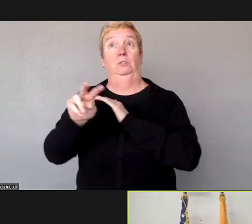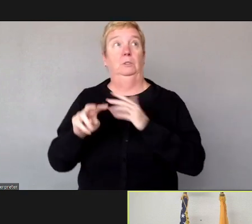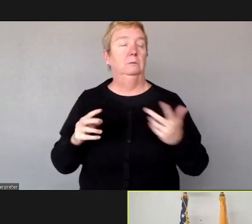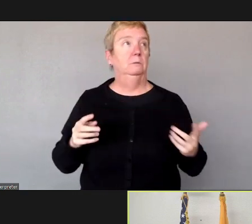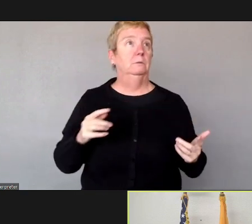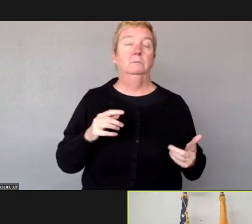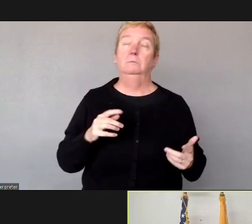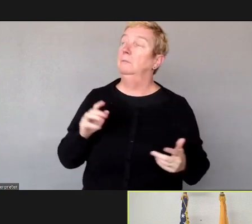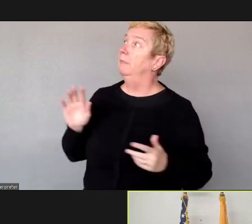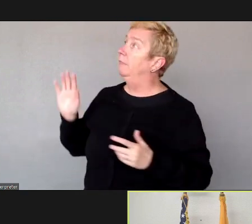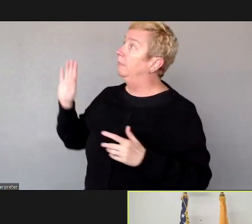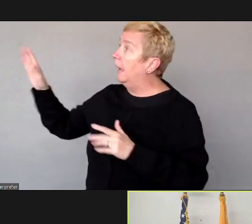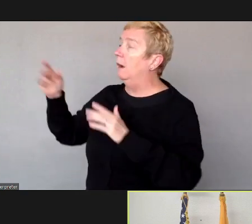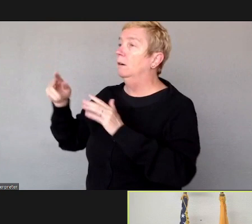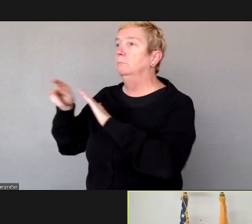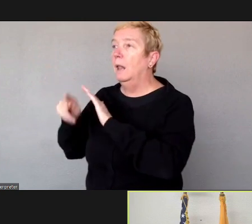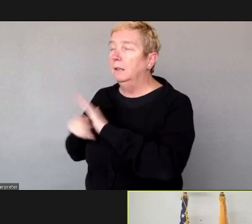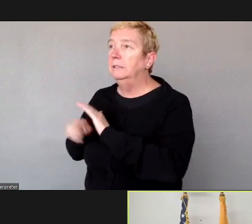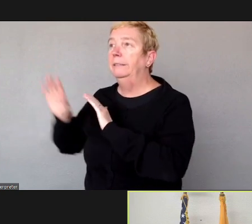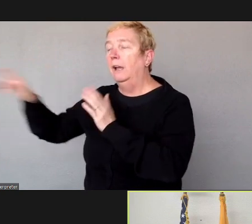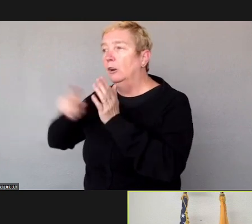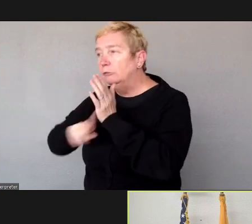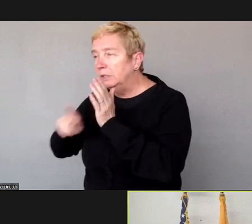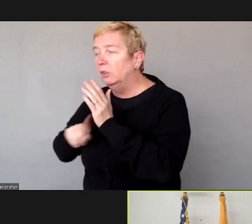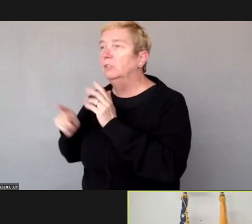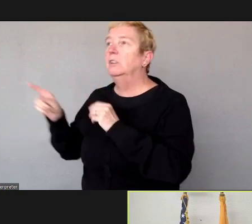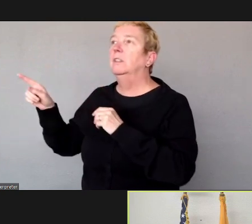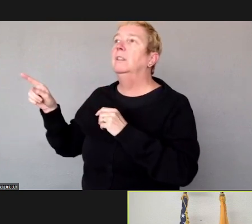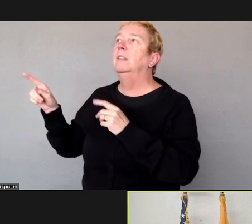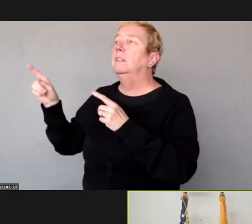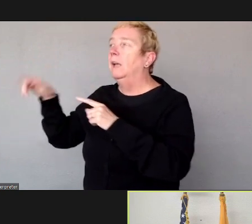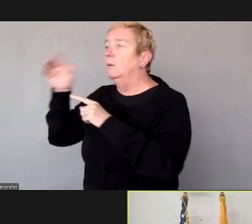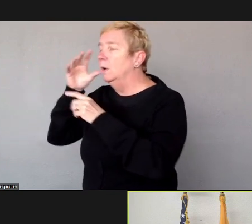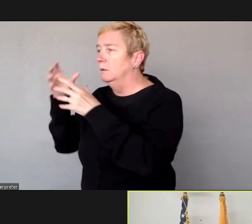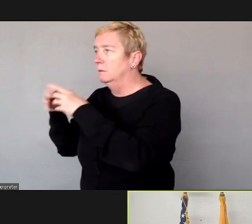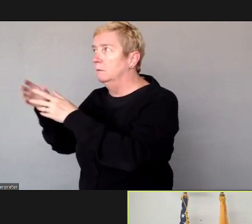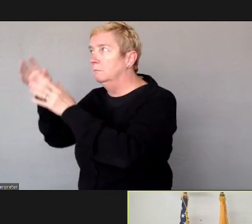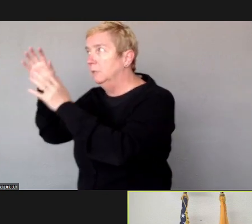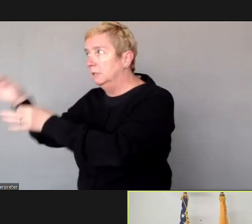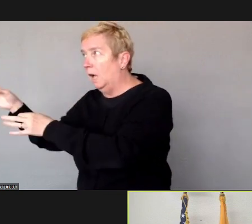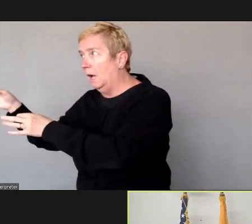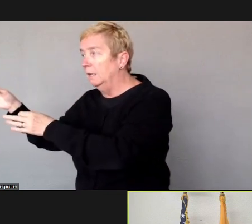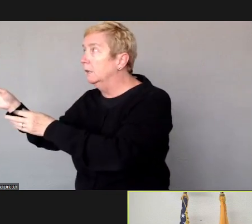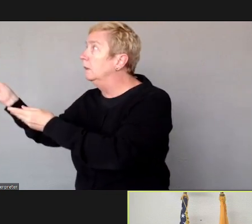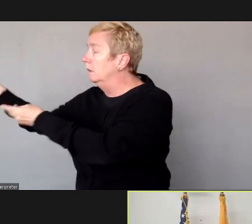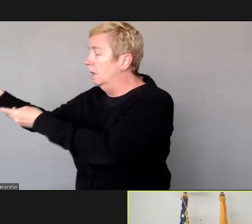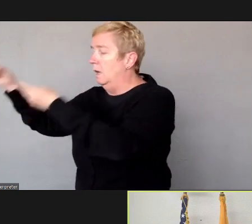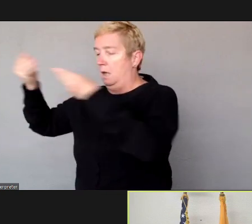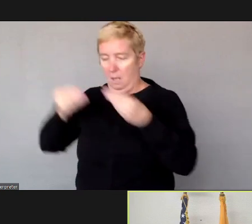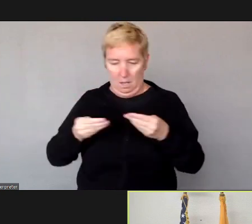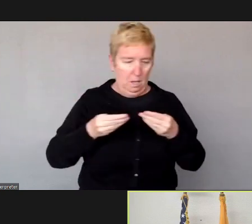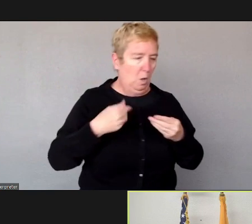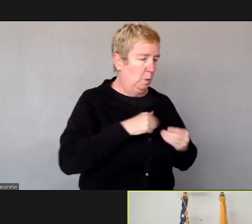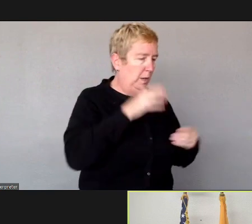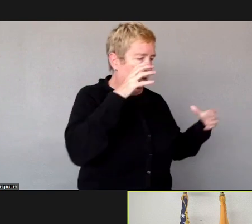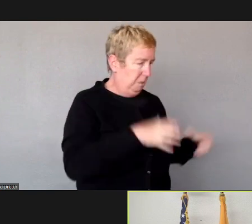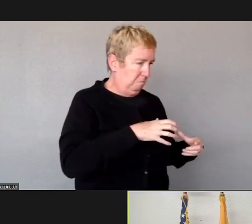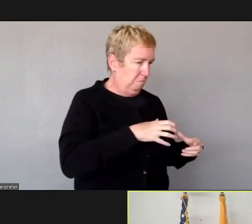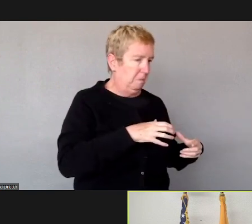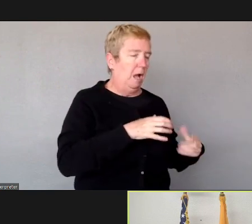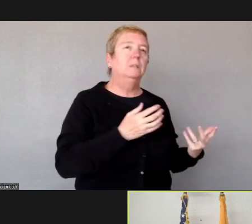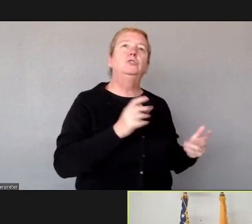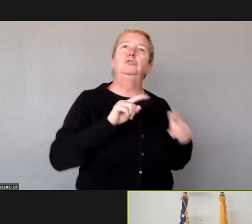these recommendations, that the DOH will sit down with the new guidance, start by assuming we're going to accept it, and